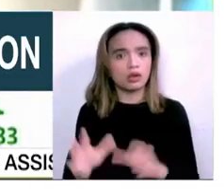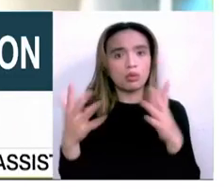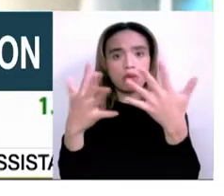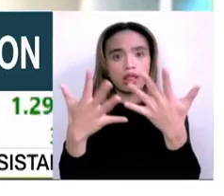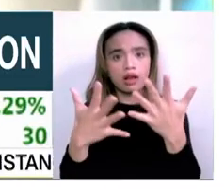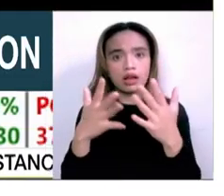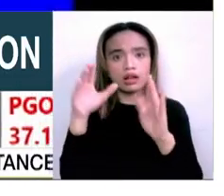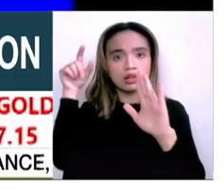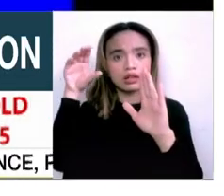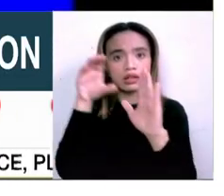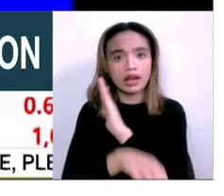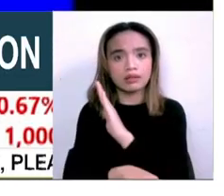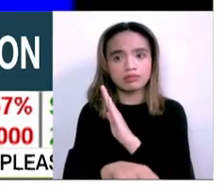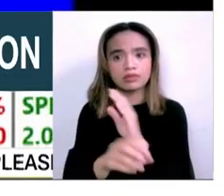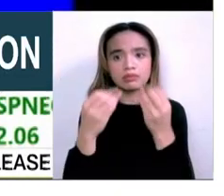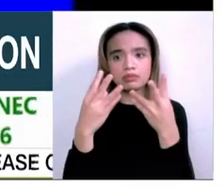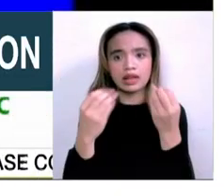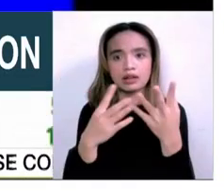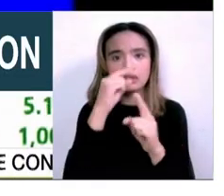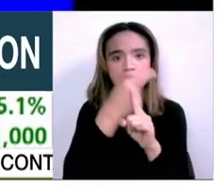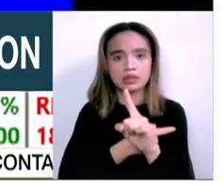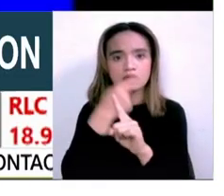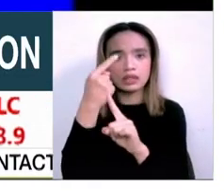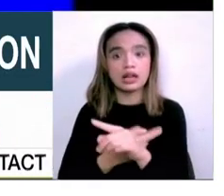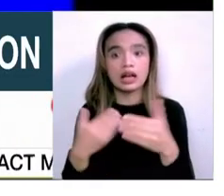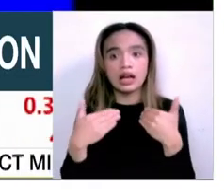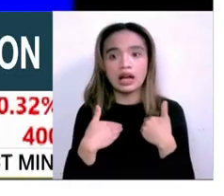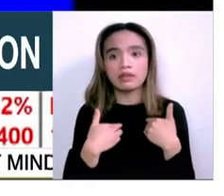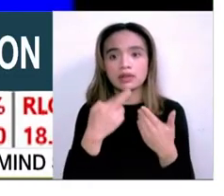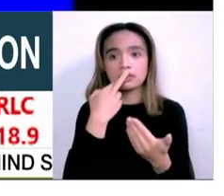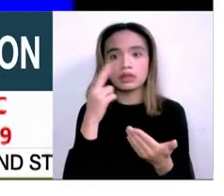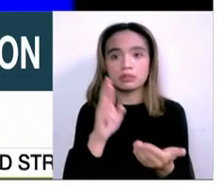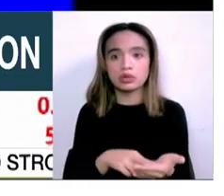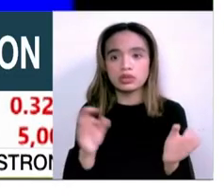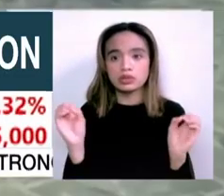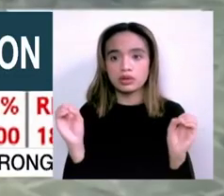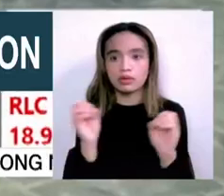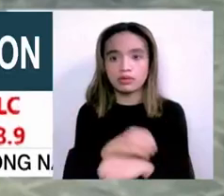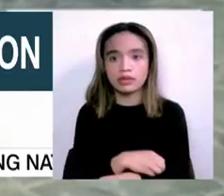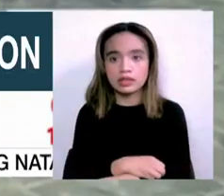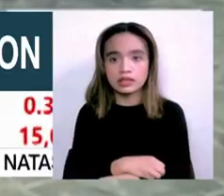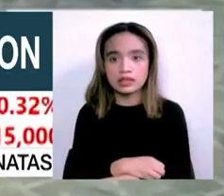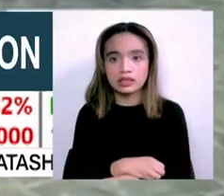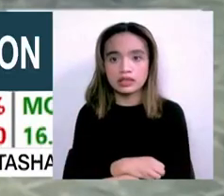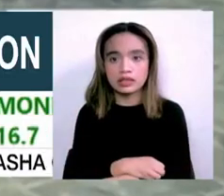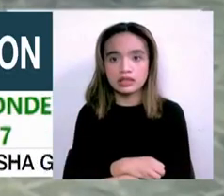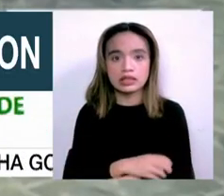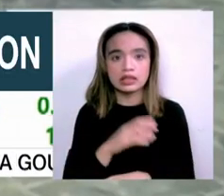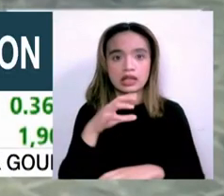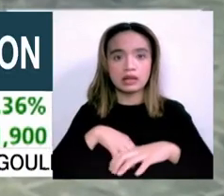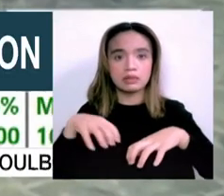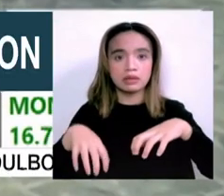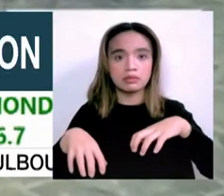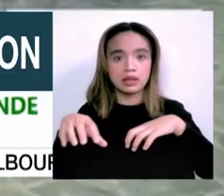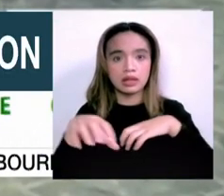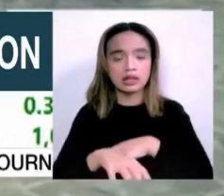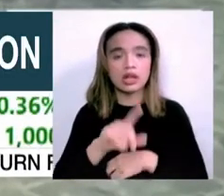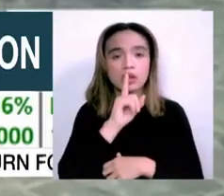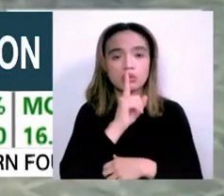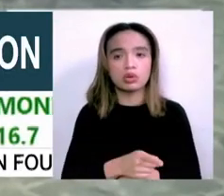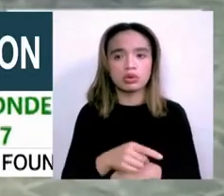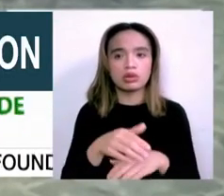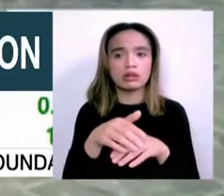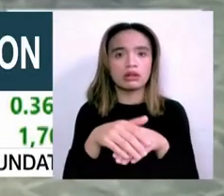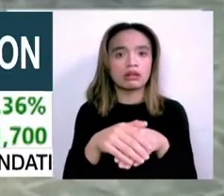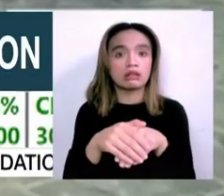many months? The first time na nagkaroon ng report, yung complaint sa office namin, away ng kapitbahay. Talagang tahimik, nawala pati